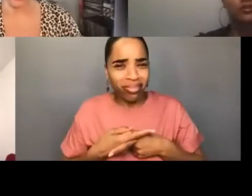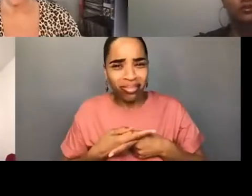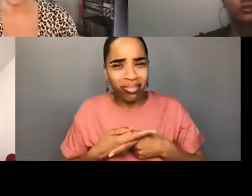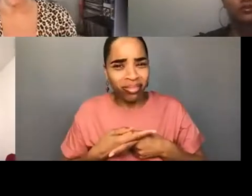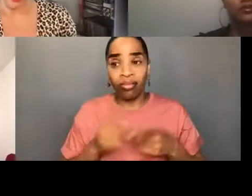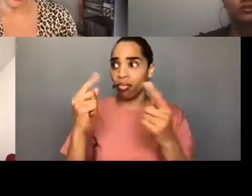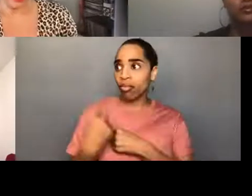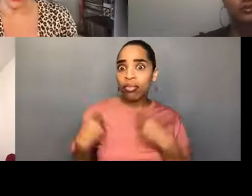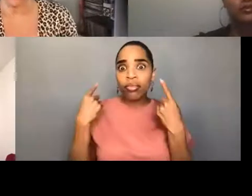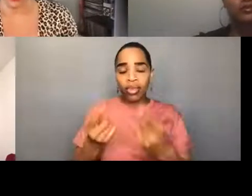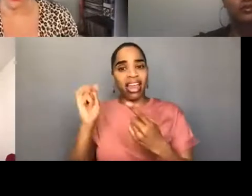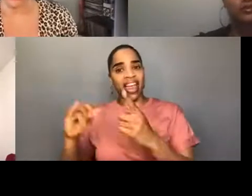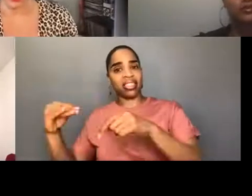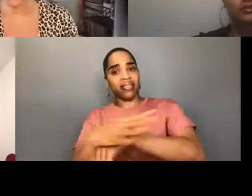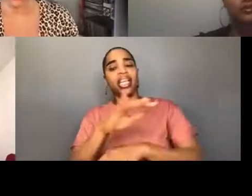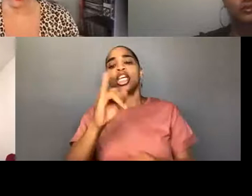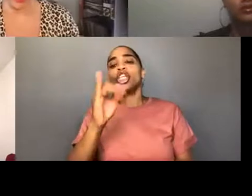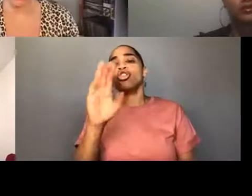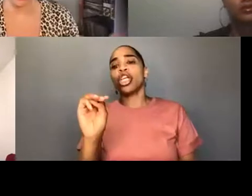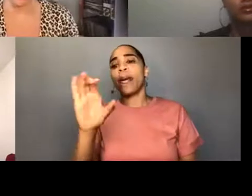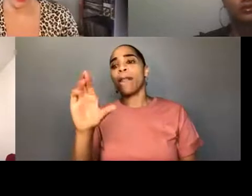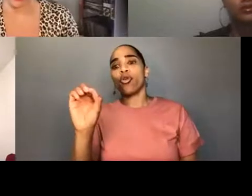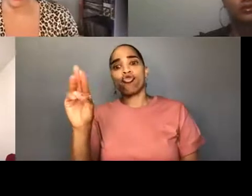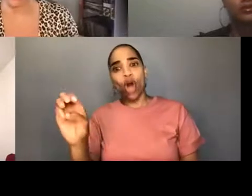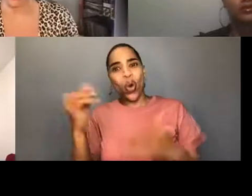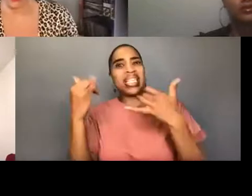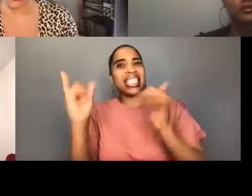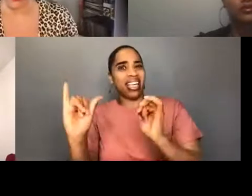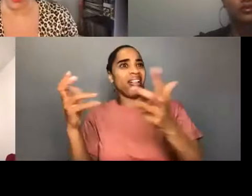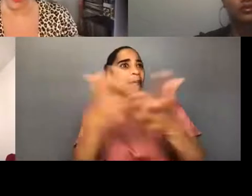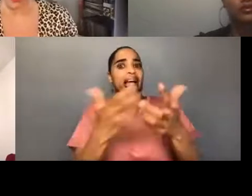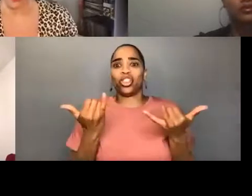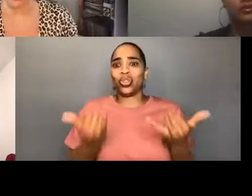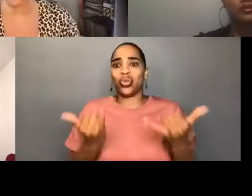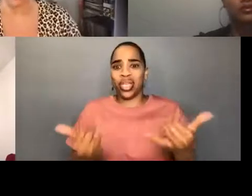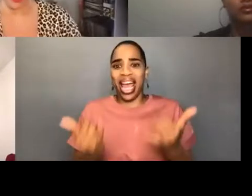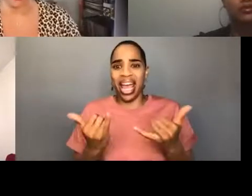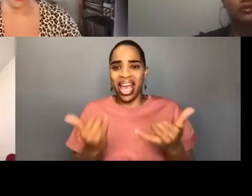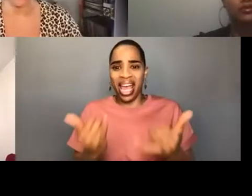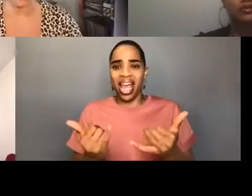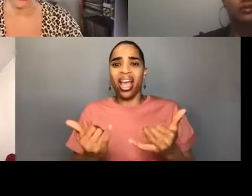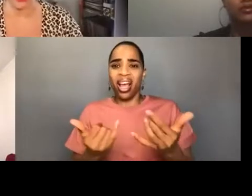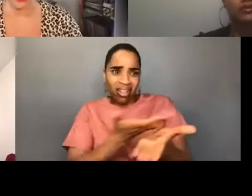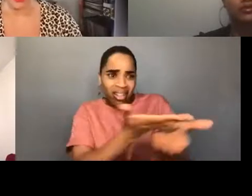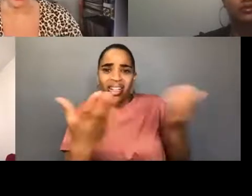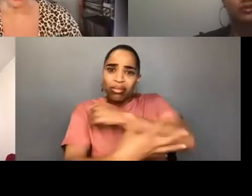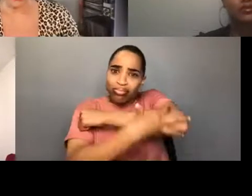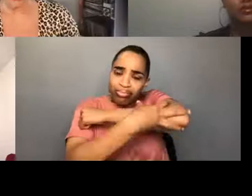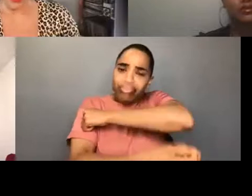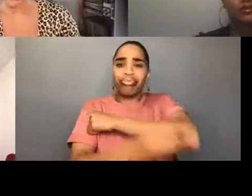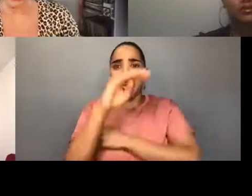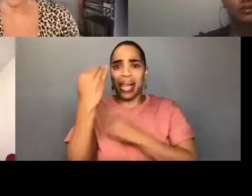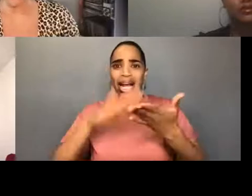way that Jim Crow has continued to play out in our society, is the forced wealth poverty that Black Americans experience.